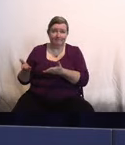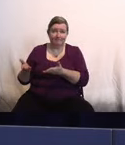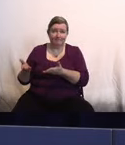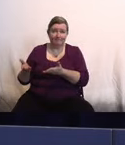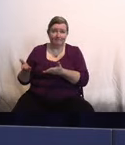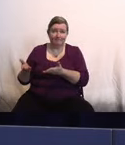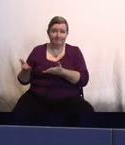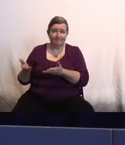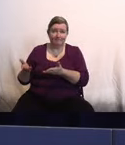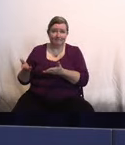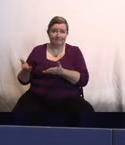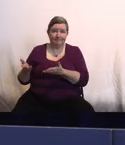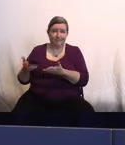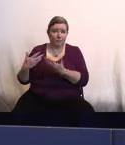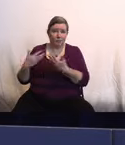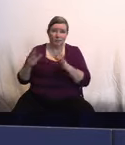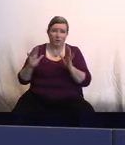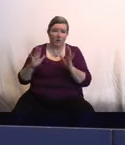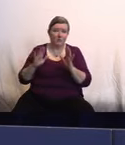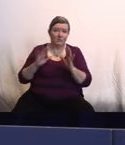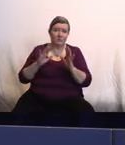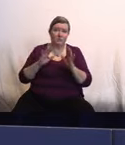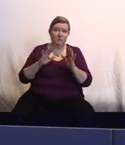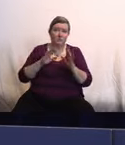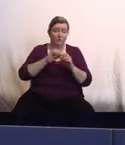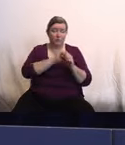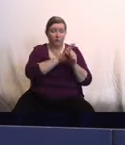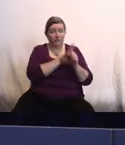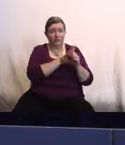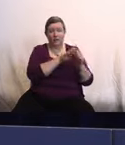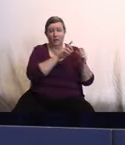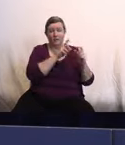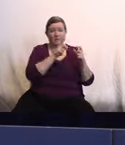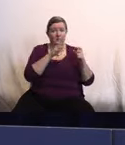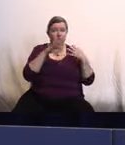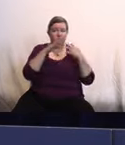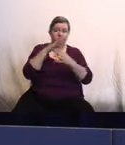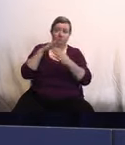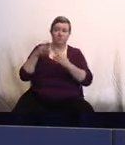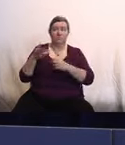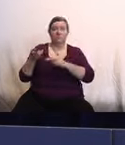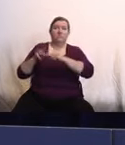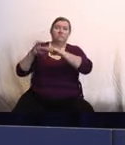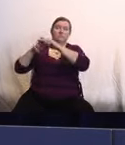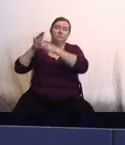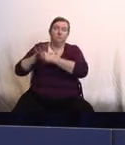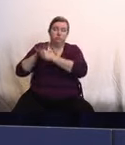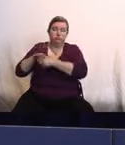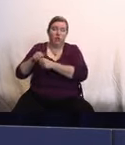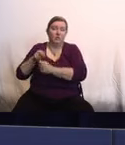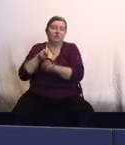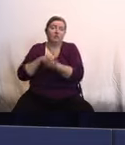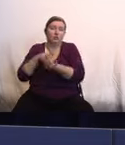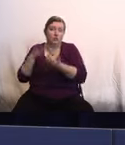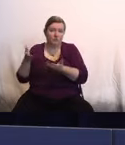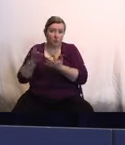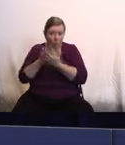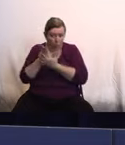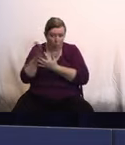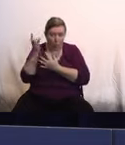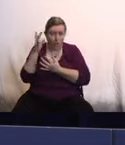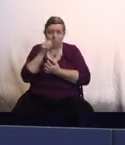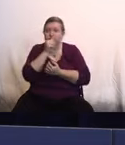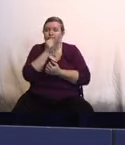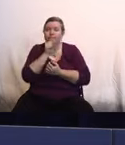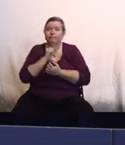COVID-19 and the admissions to hospitals. What they have gone through is unimaginable. Not just